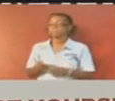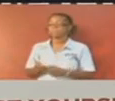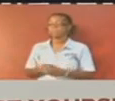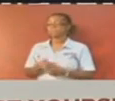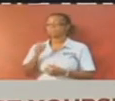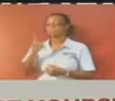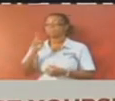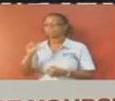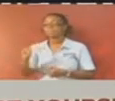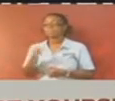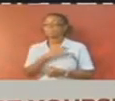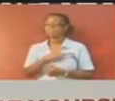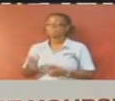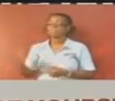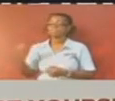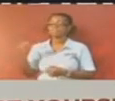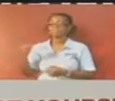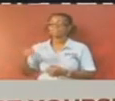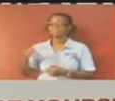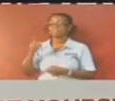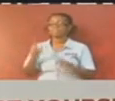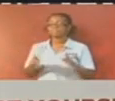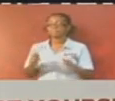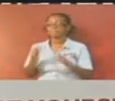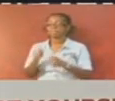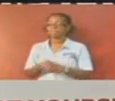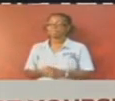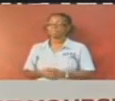from. Now that we are getting